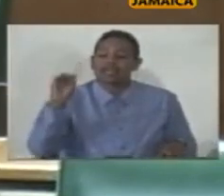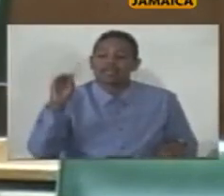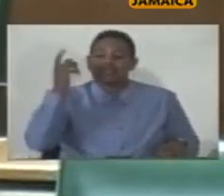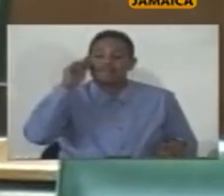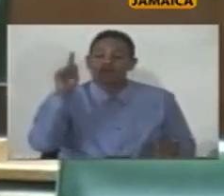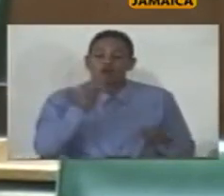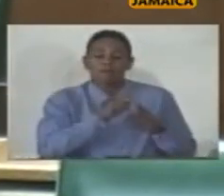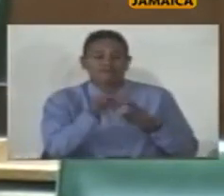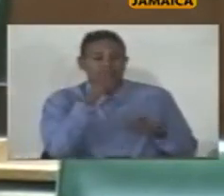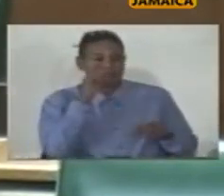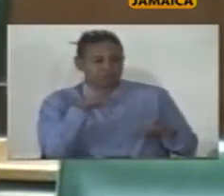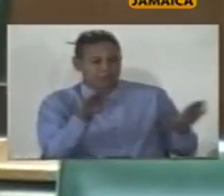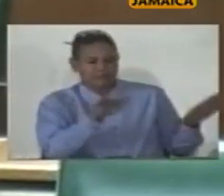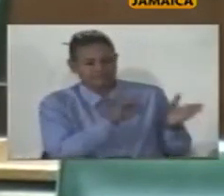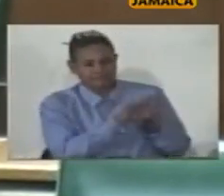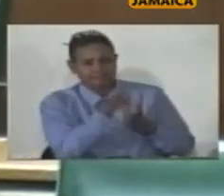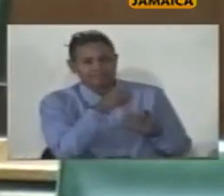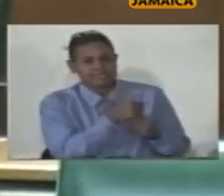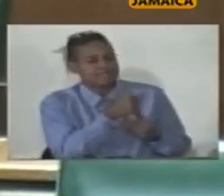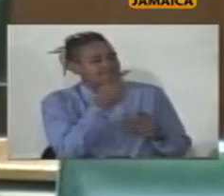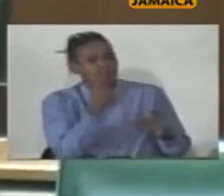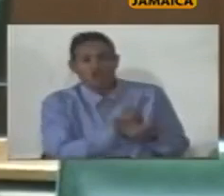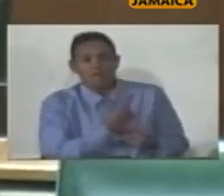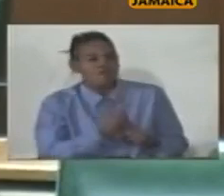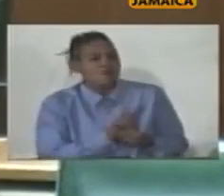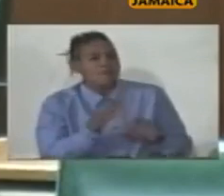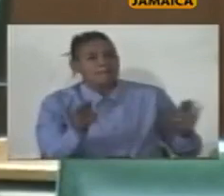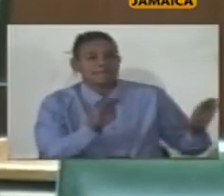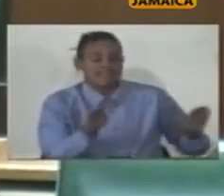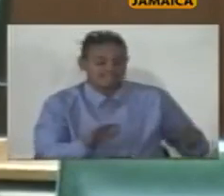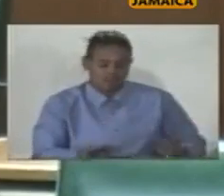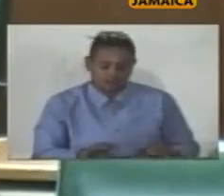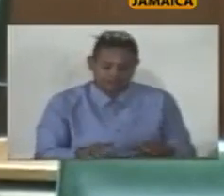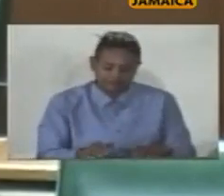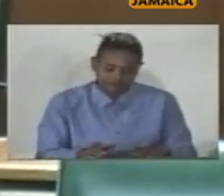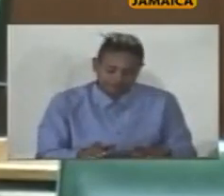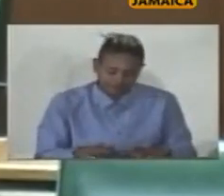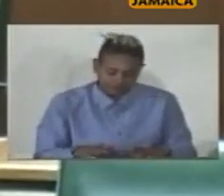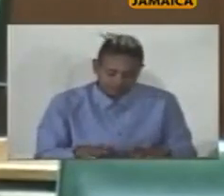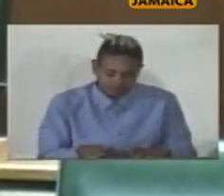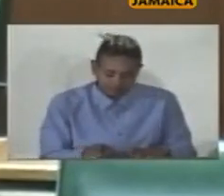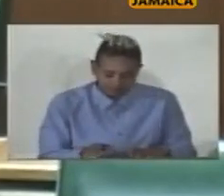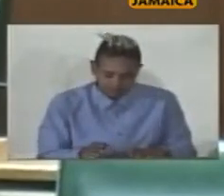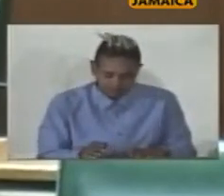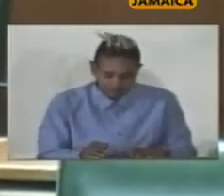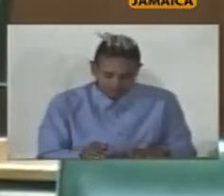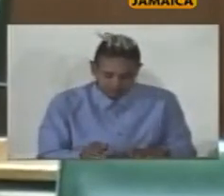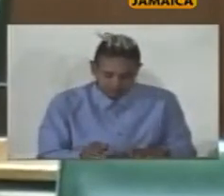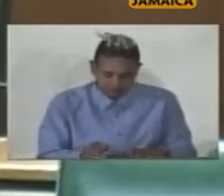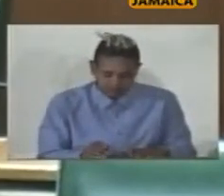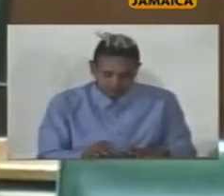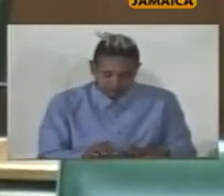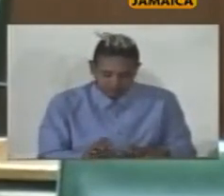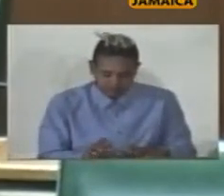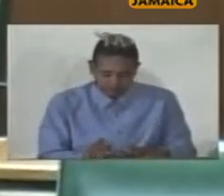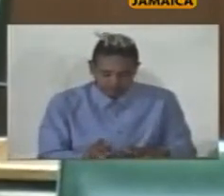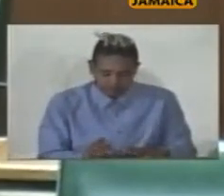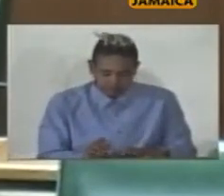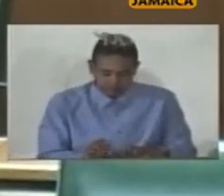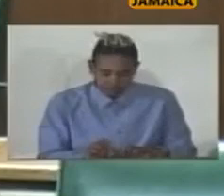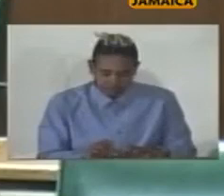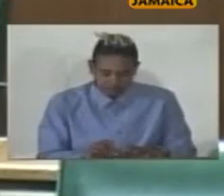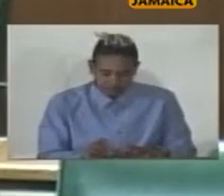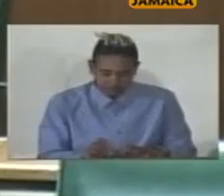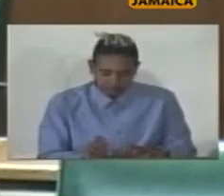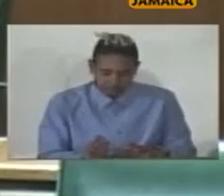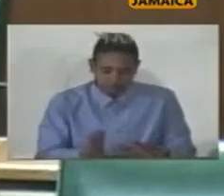professional misconduct and inappropriate behavior. The 3rd hearing has just been